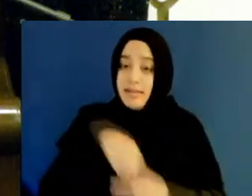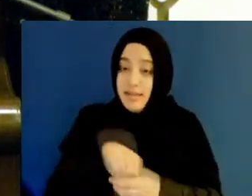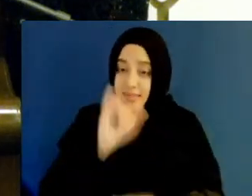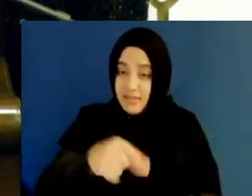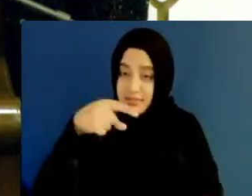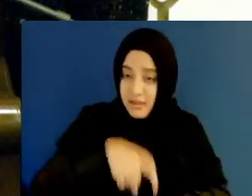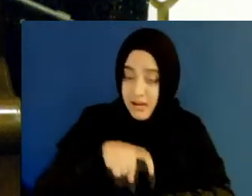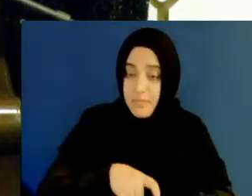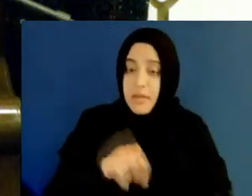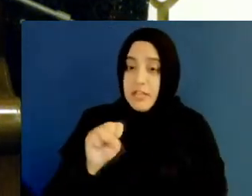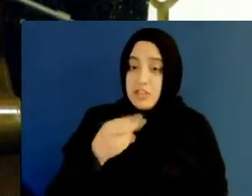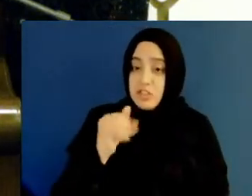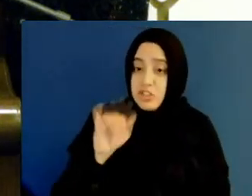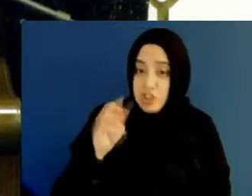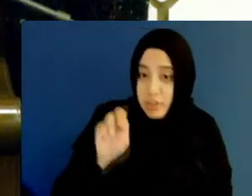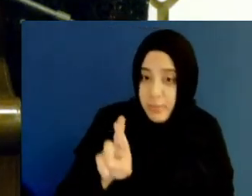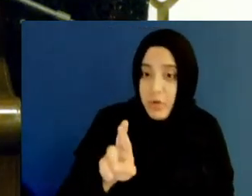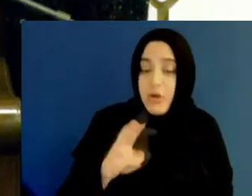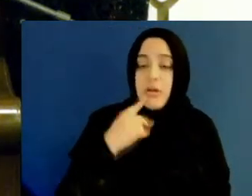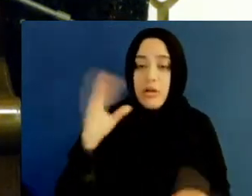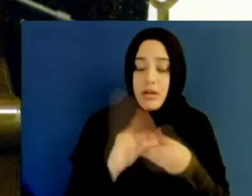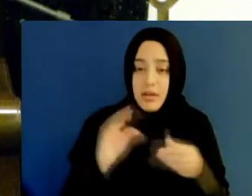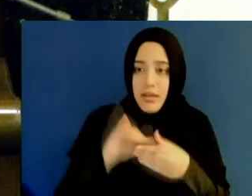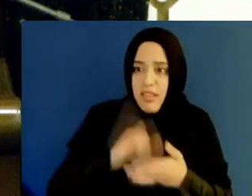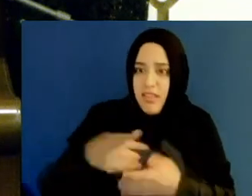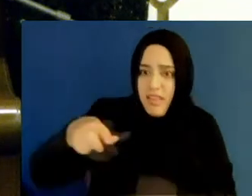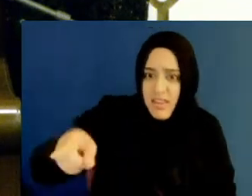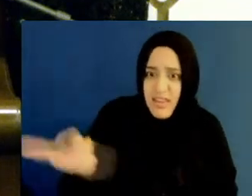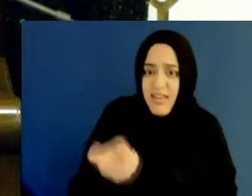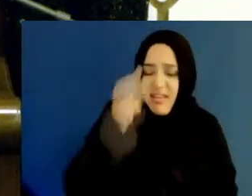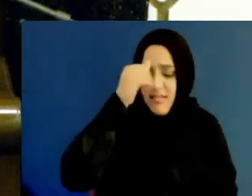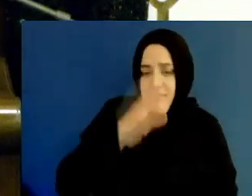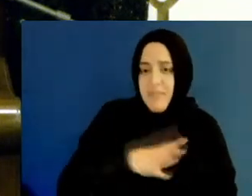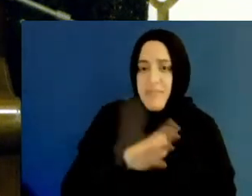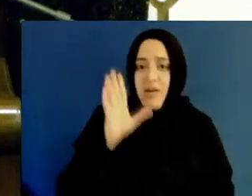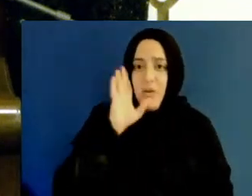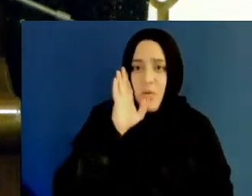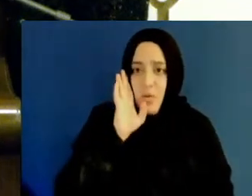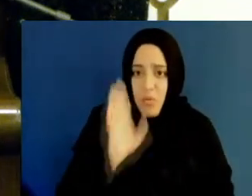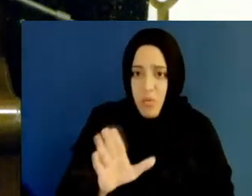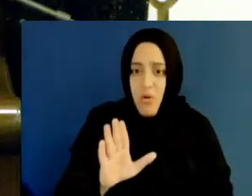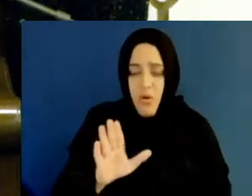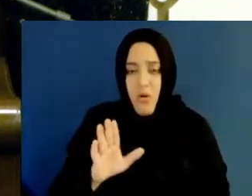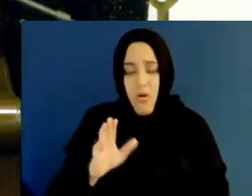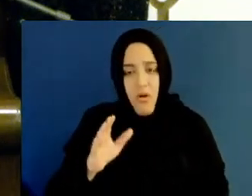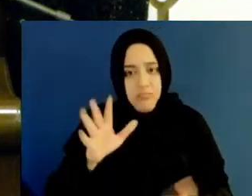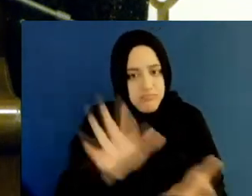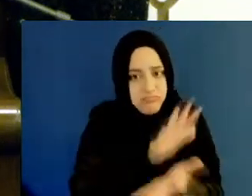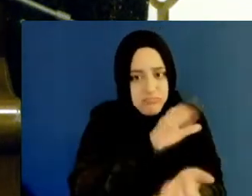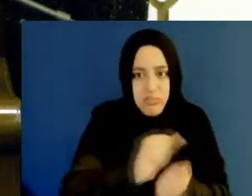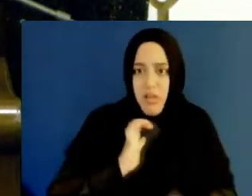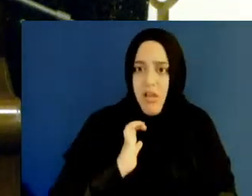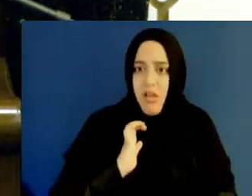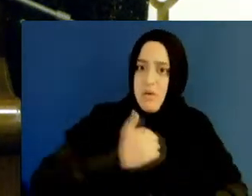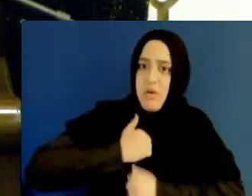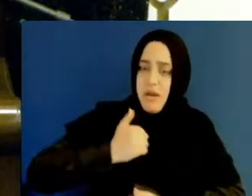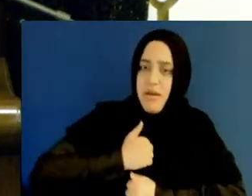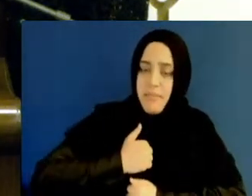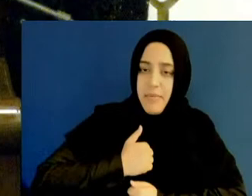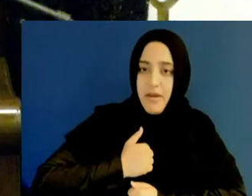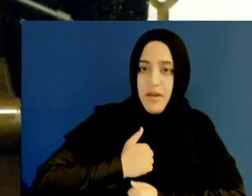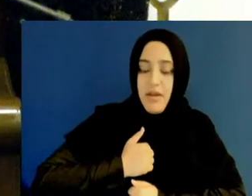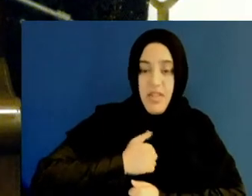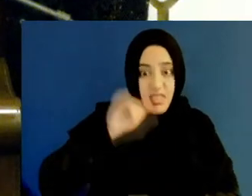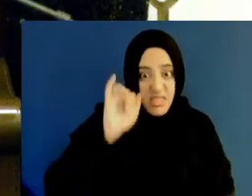battles are going to rout us and move, send our army to annihilation. Which is then at the